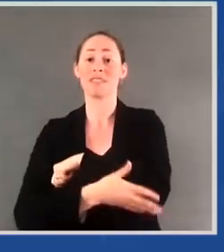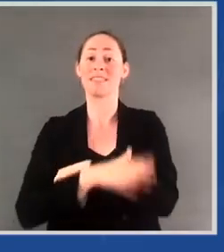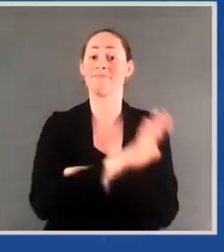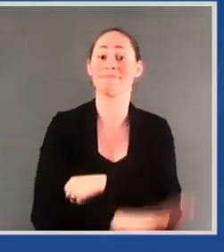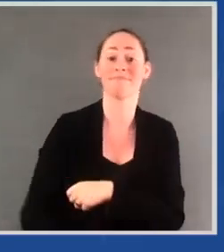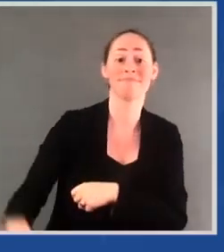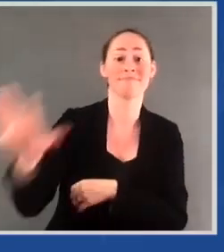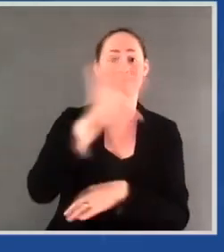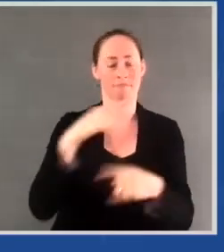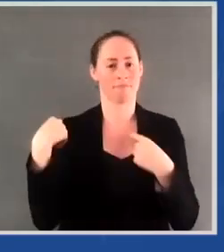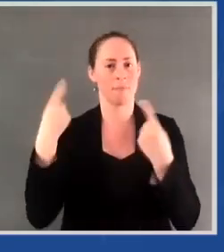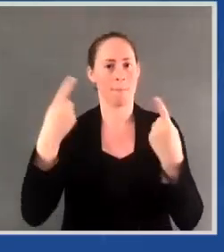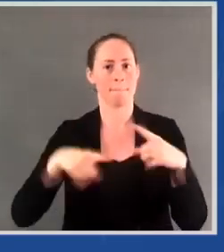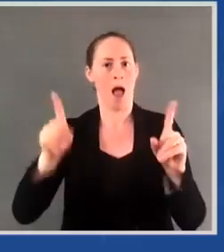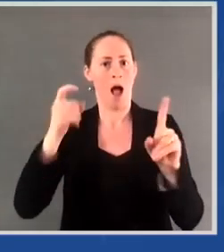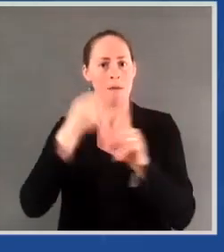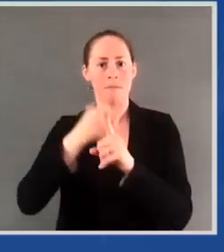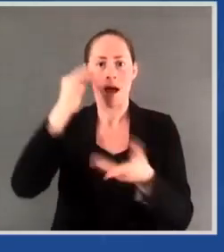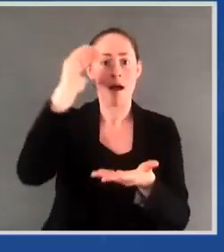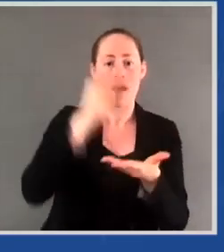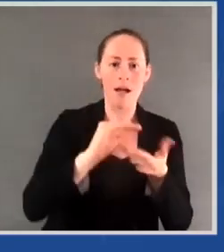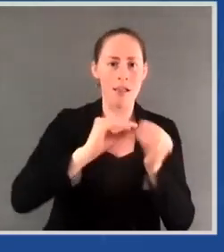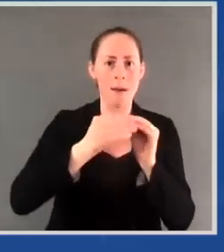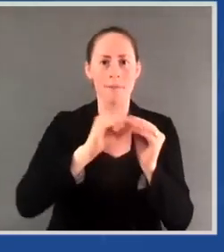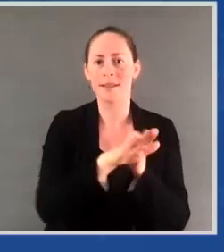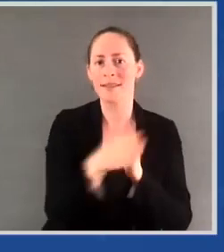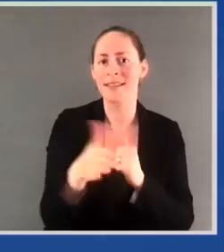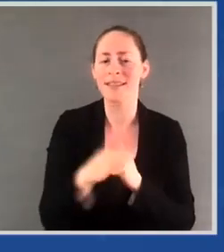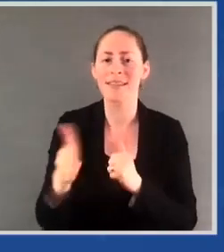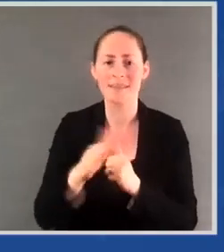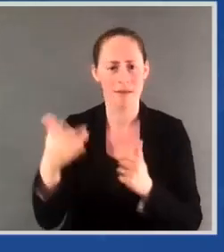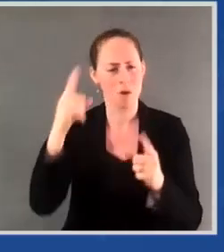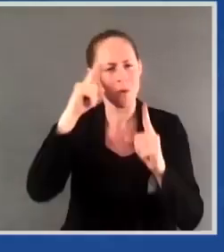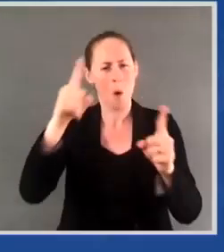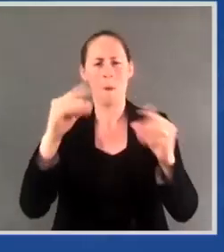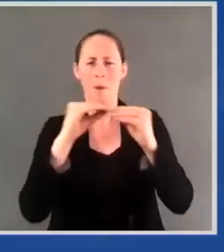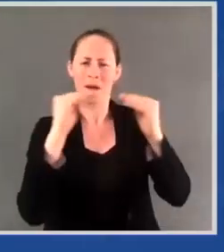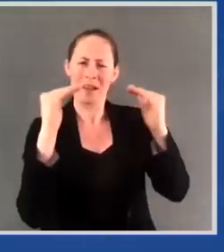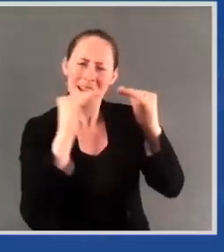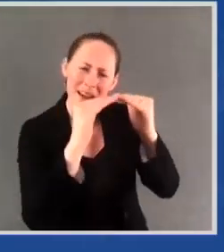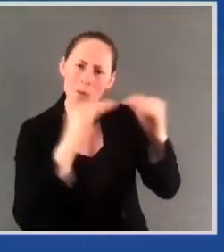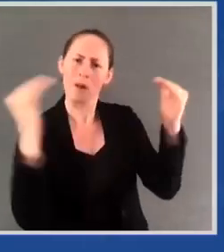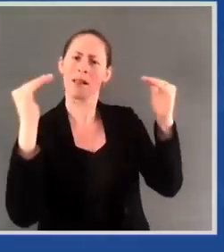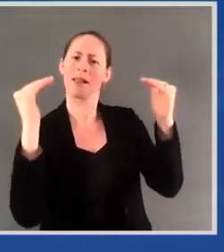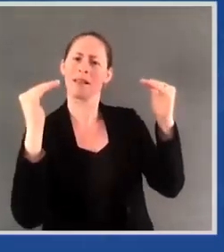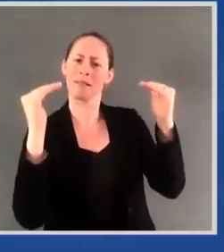And we've built equity into the heart of our vaccination program from day one.